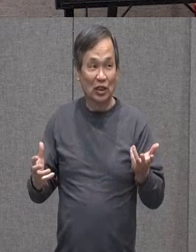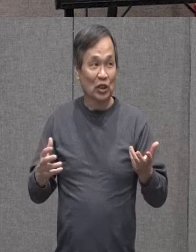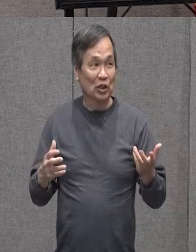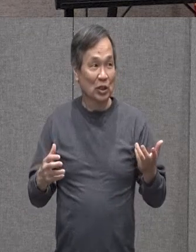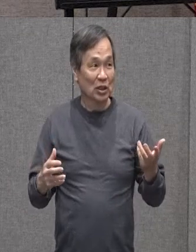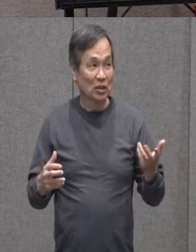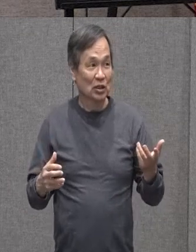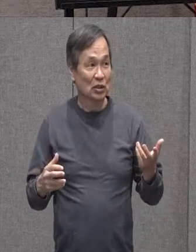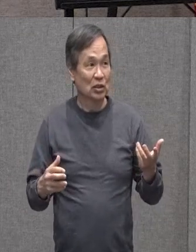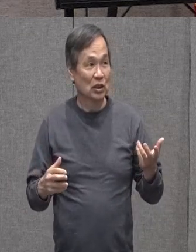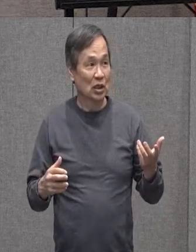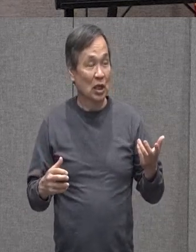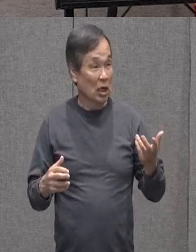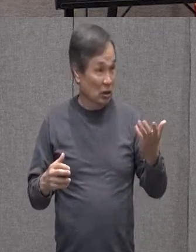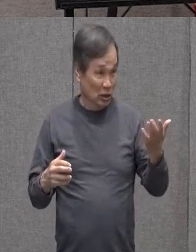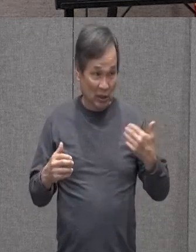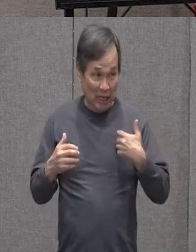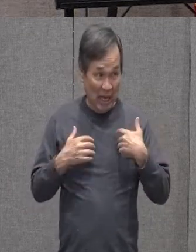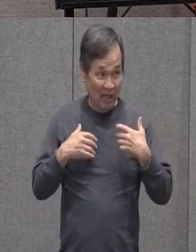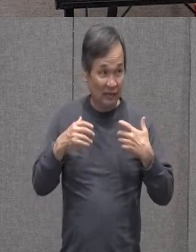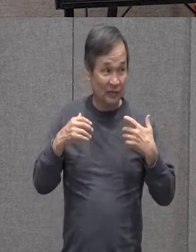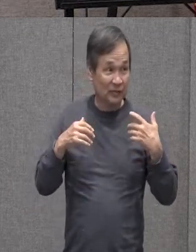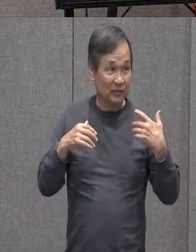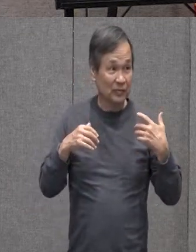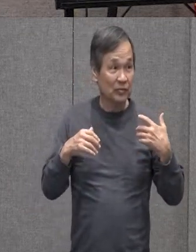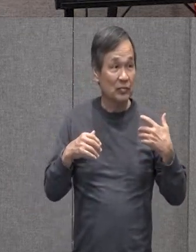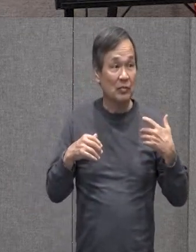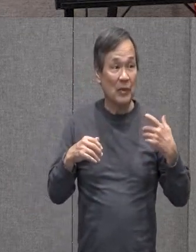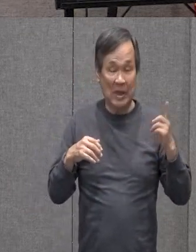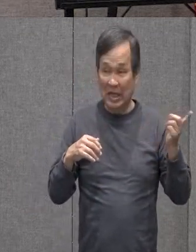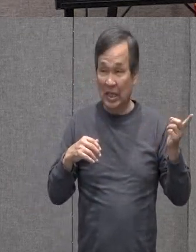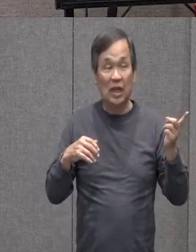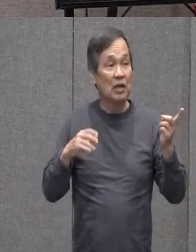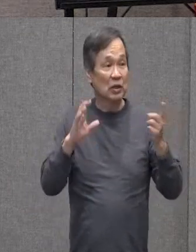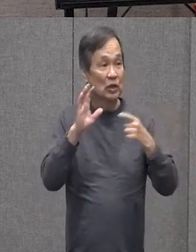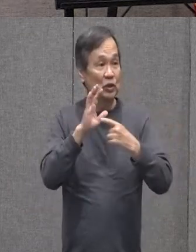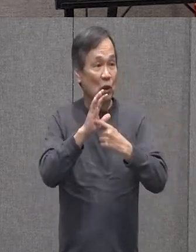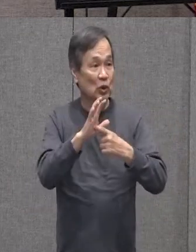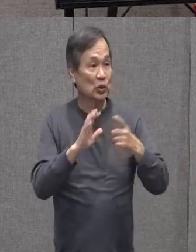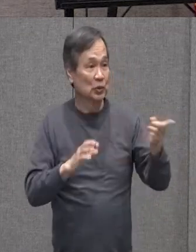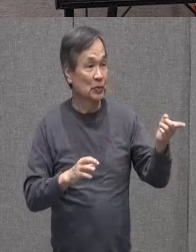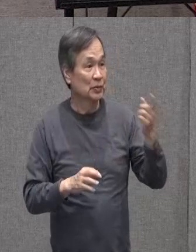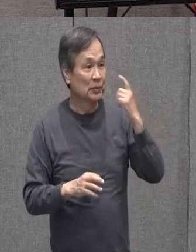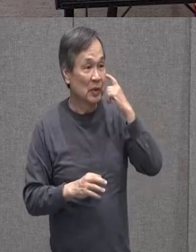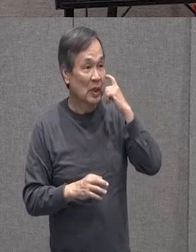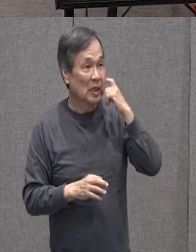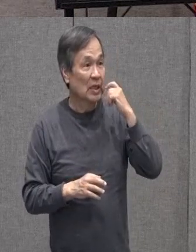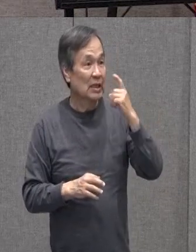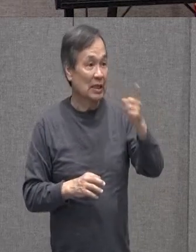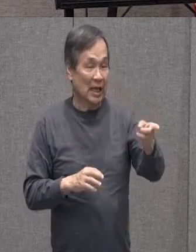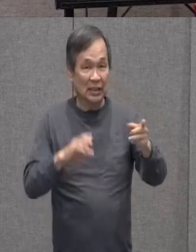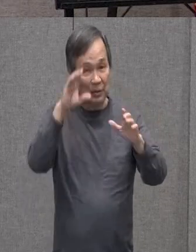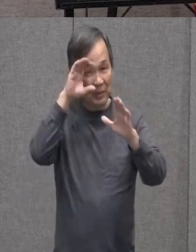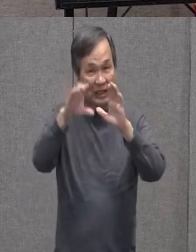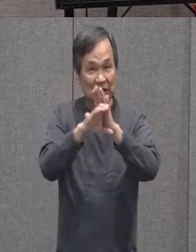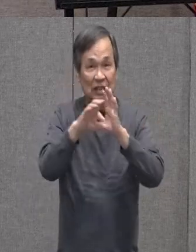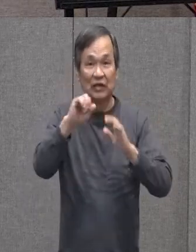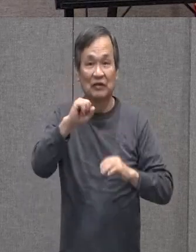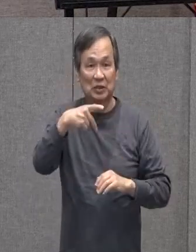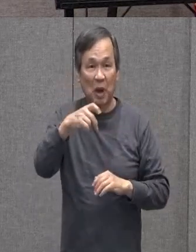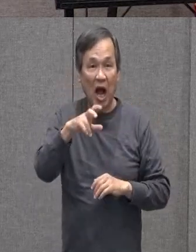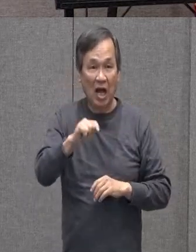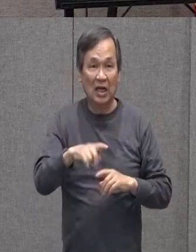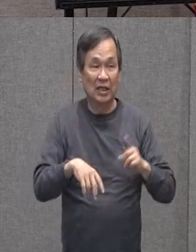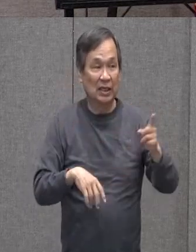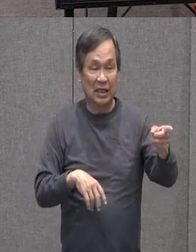you maybe share what? Well, let's look at how Spot is made, because he's a very specific type of robot,